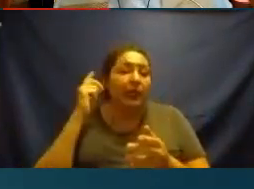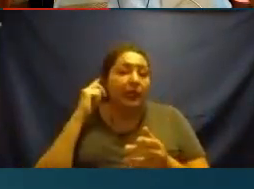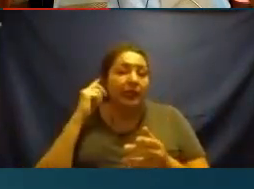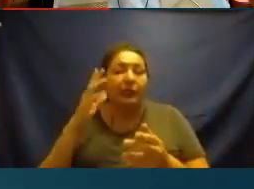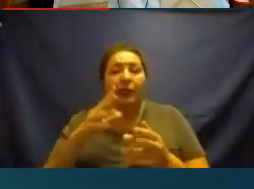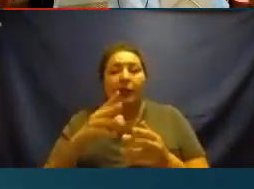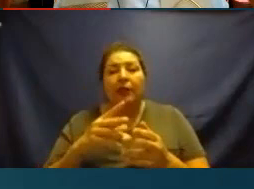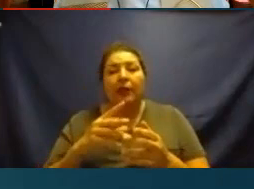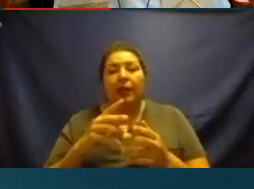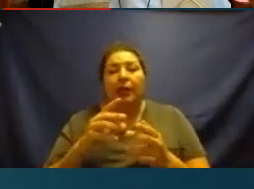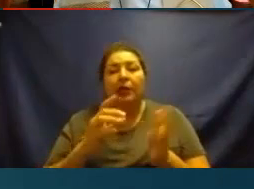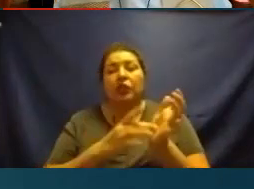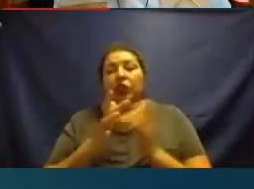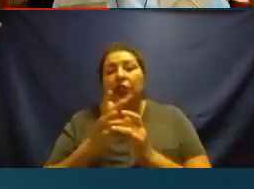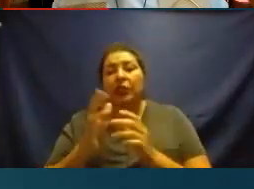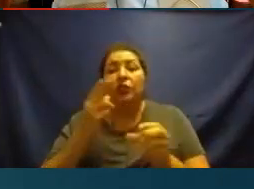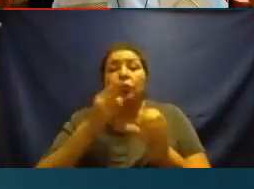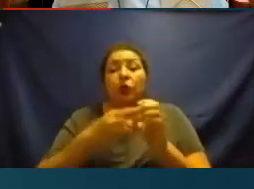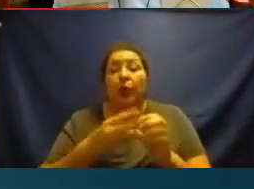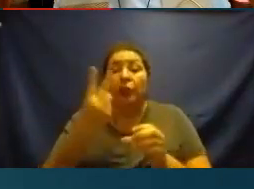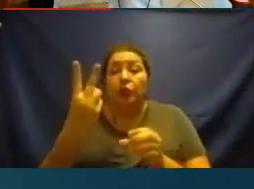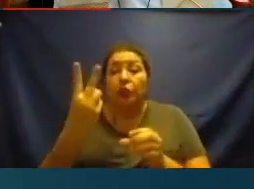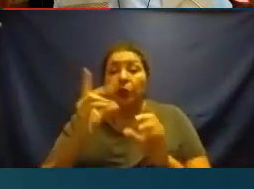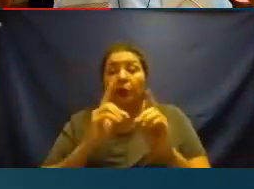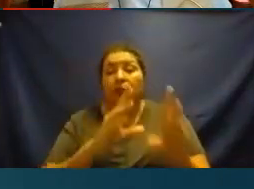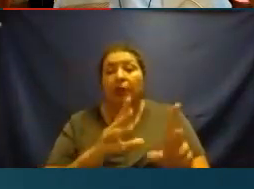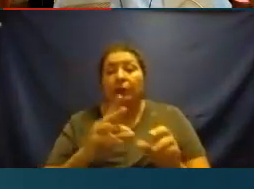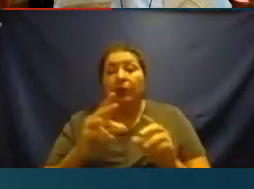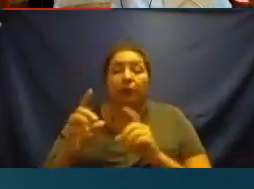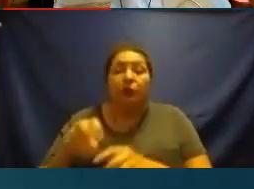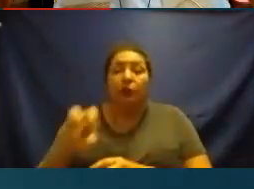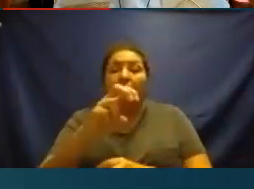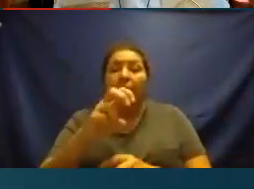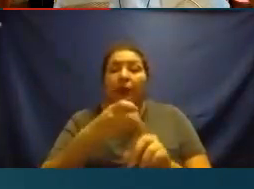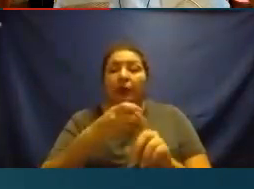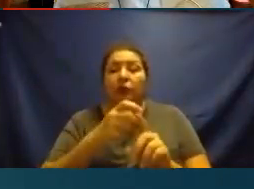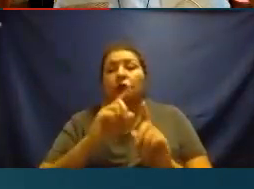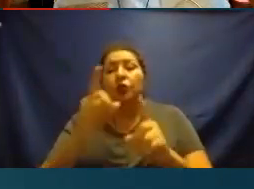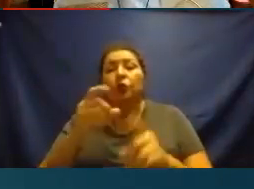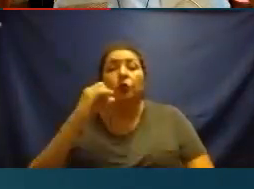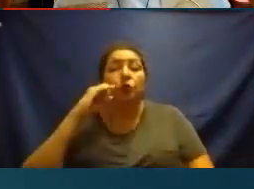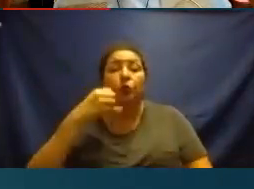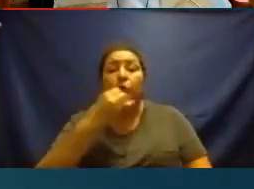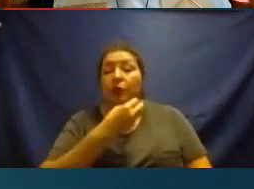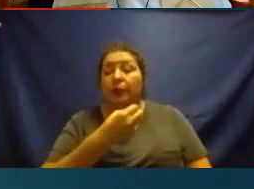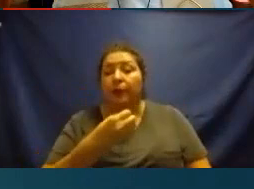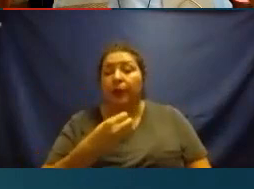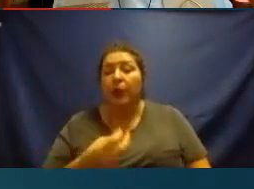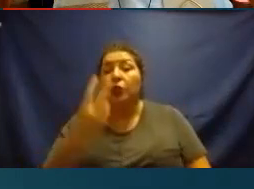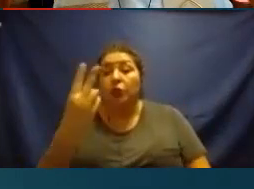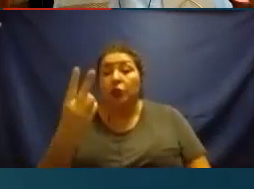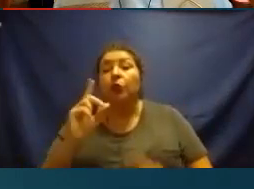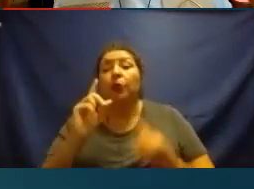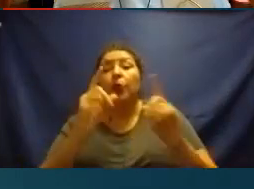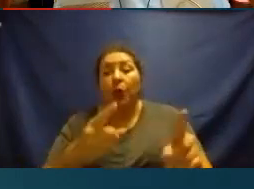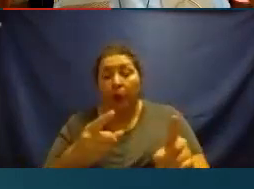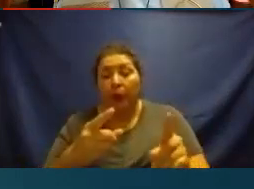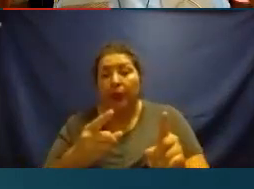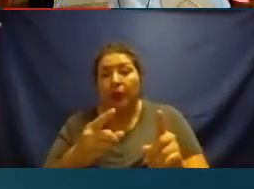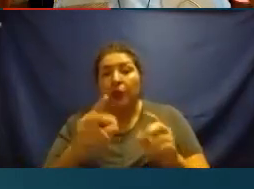disciples who were traveling from Jerusalem to Emmaus. That very day, two of them were going to a village named Emmaus,